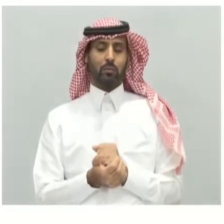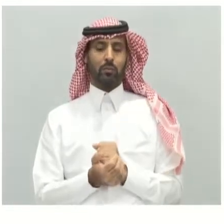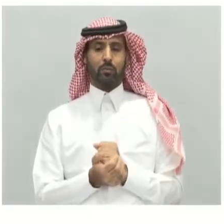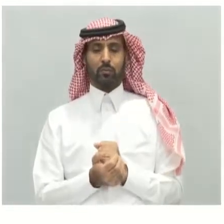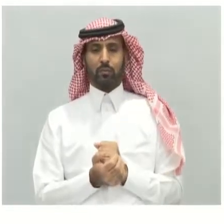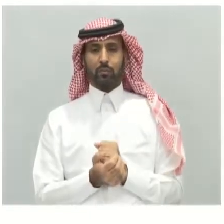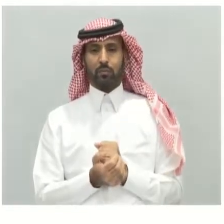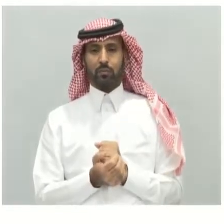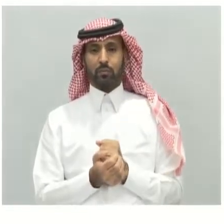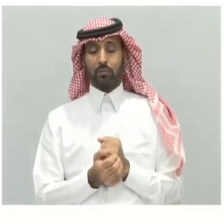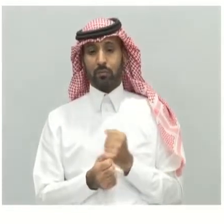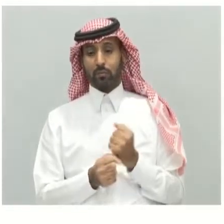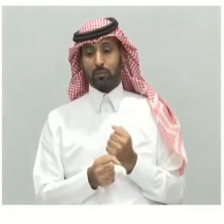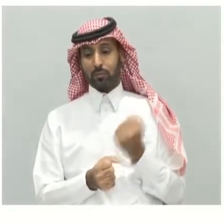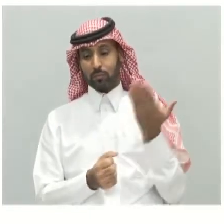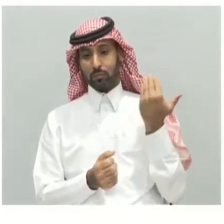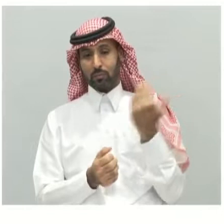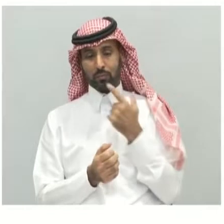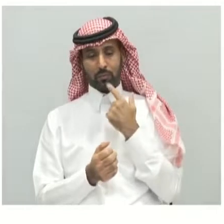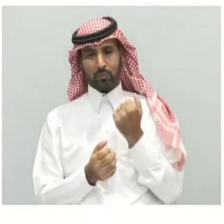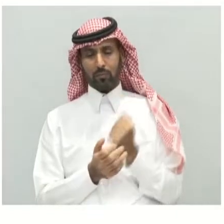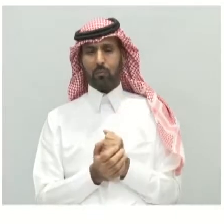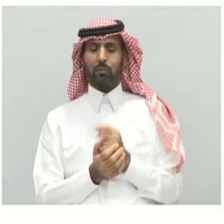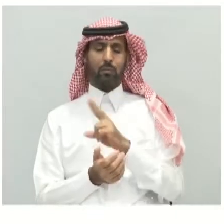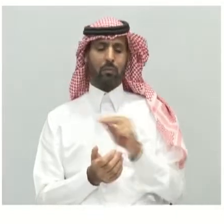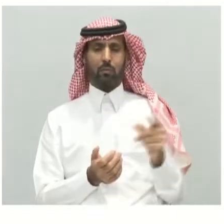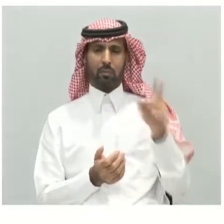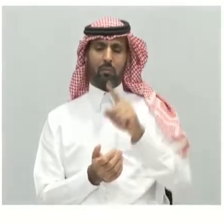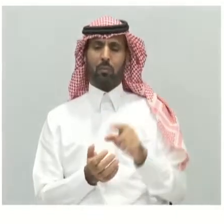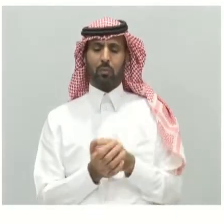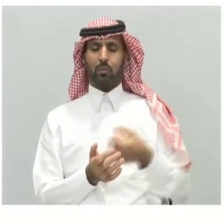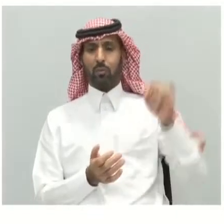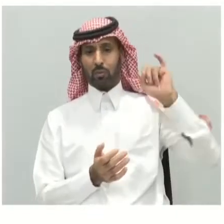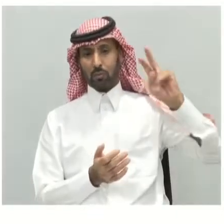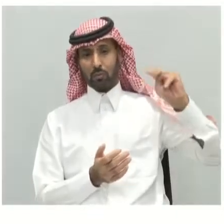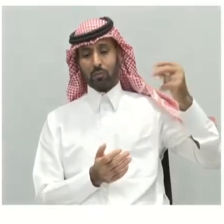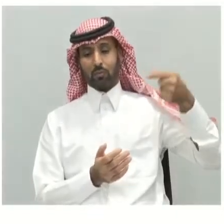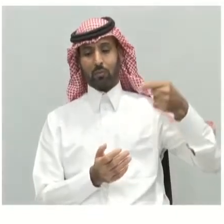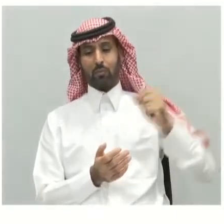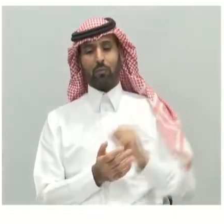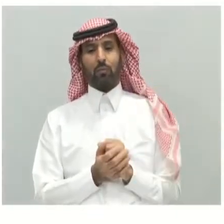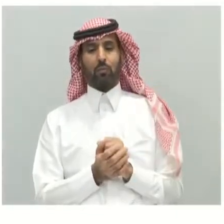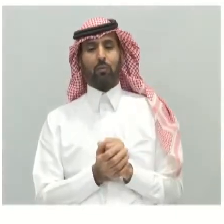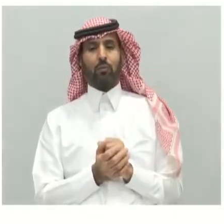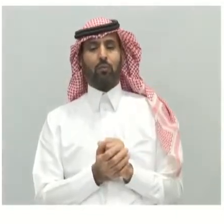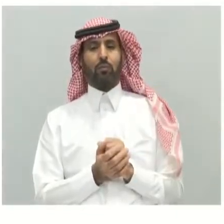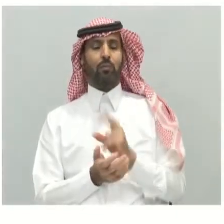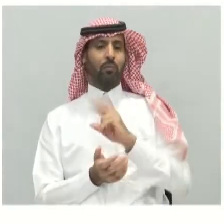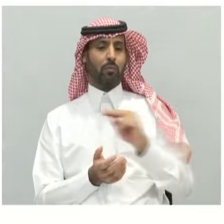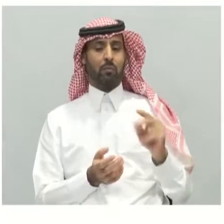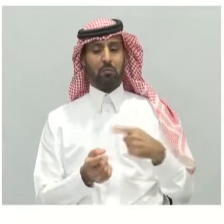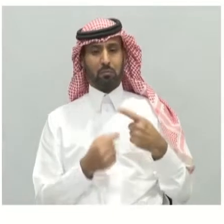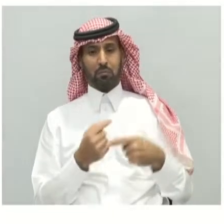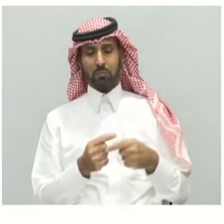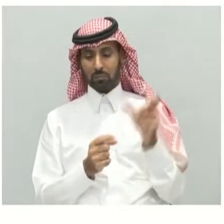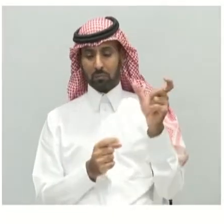answers, information questions, WH questions, I mean. Also, you will use it in regular